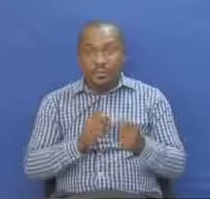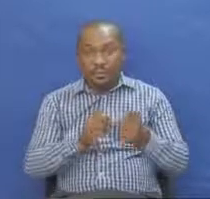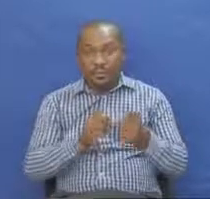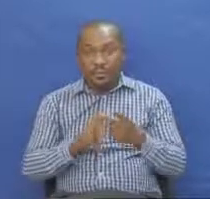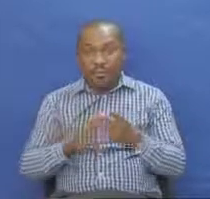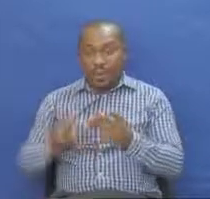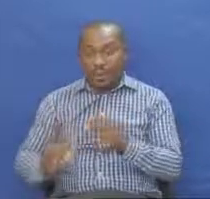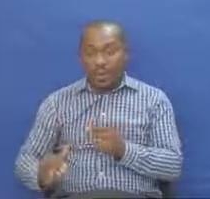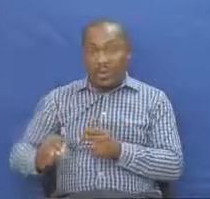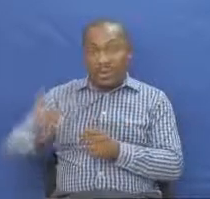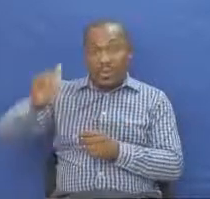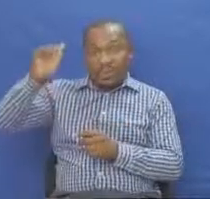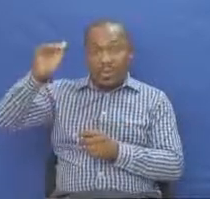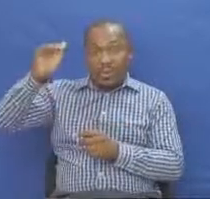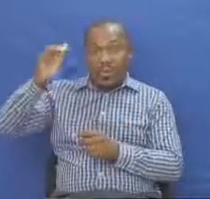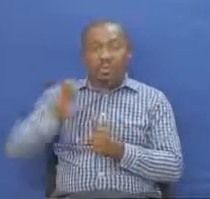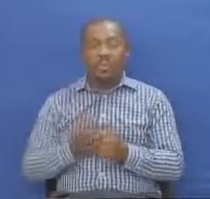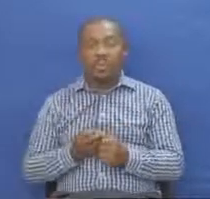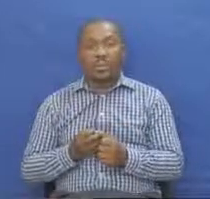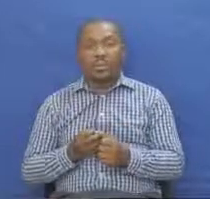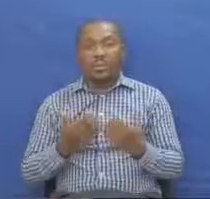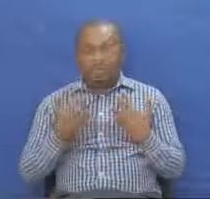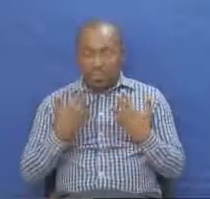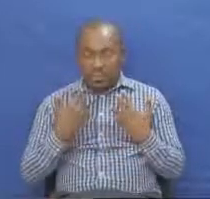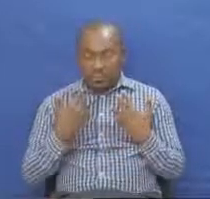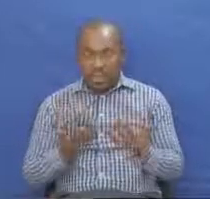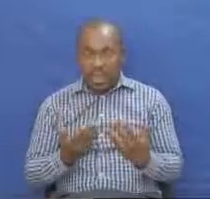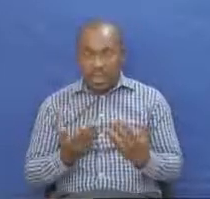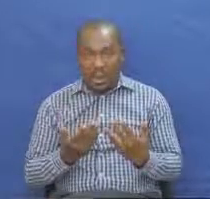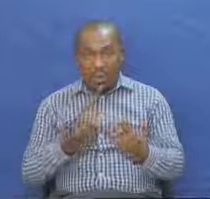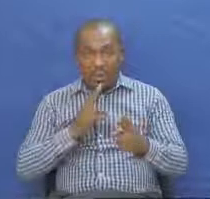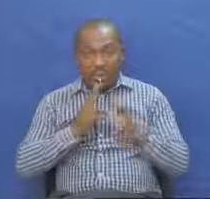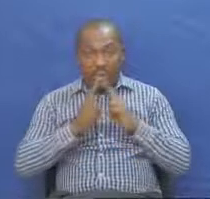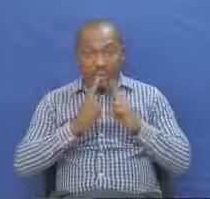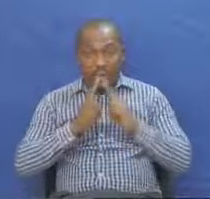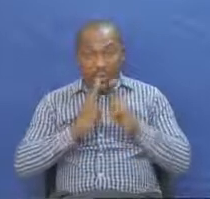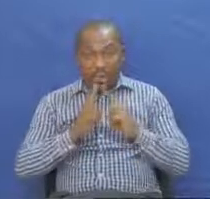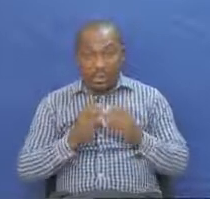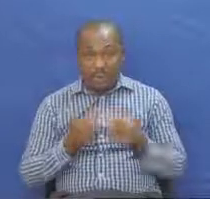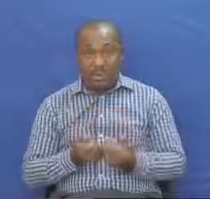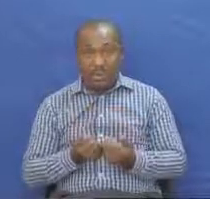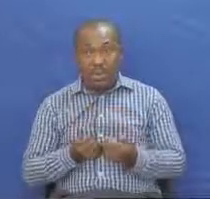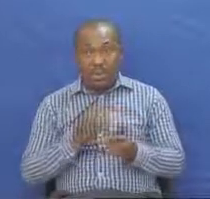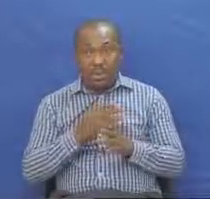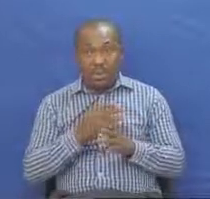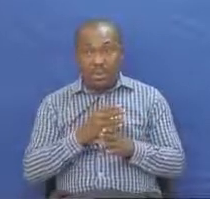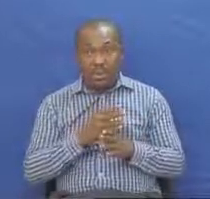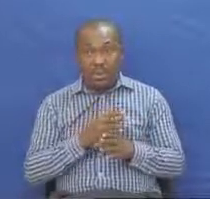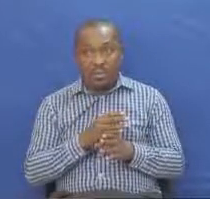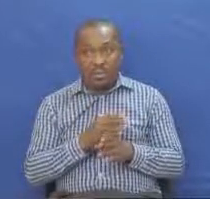about the types of growth in living organisms.